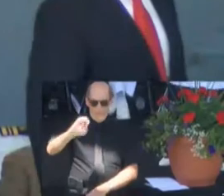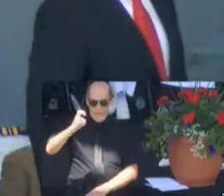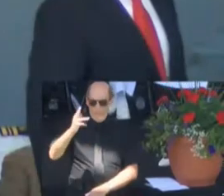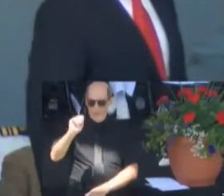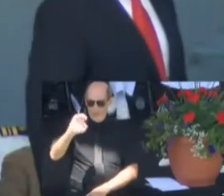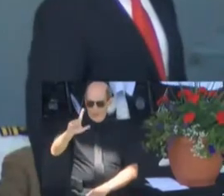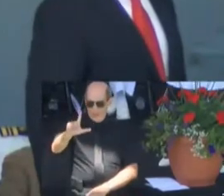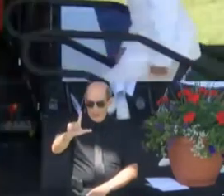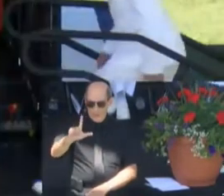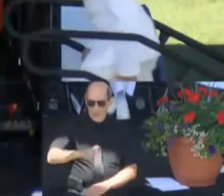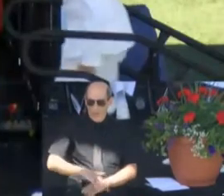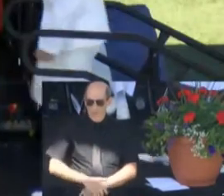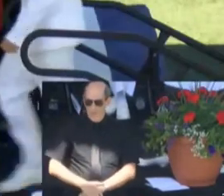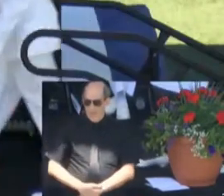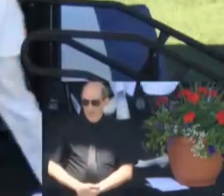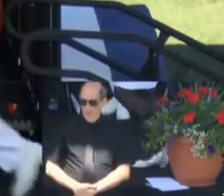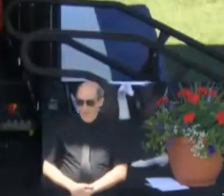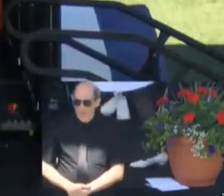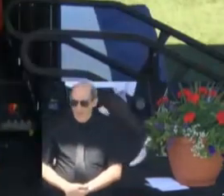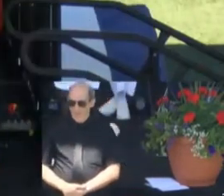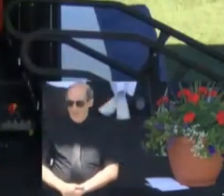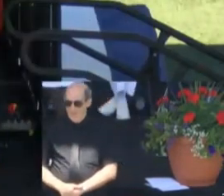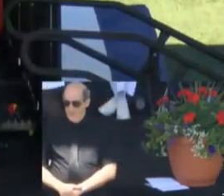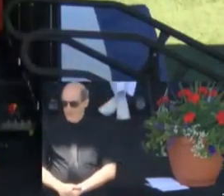Michael Ellis Carrasco.